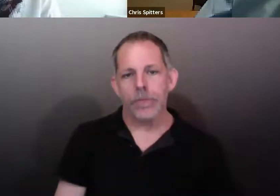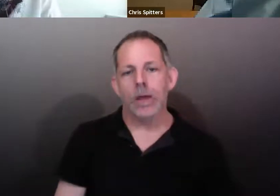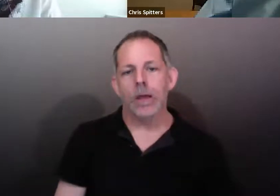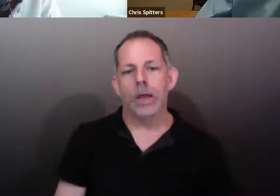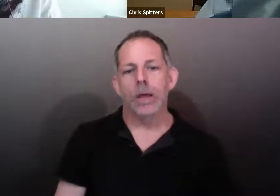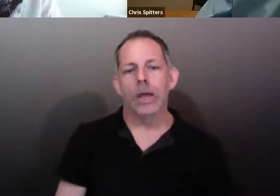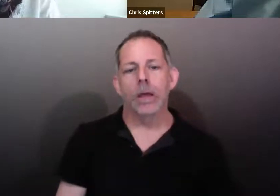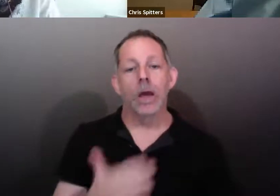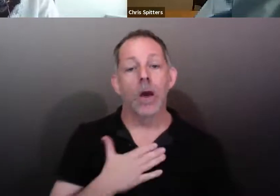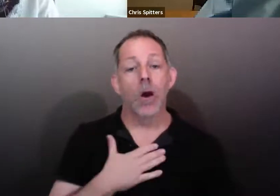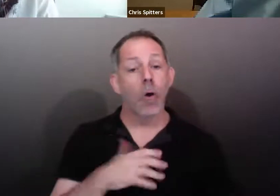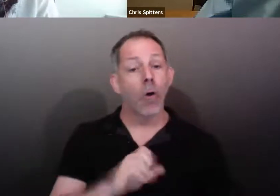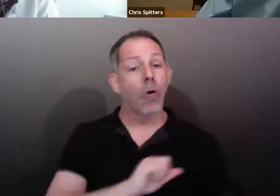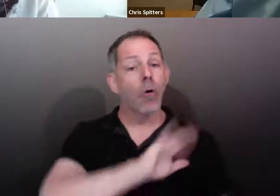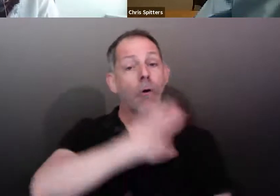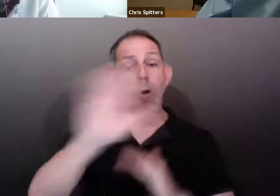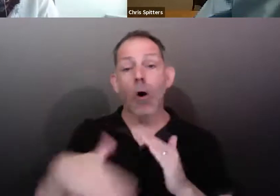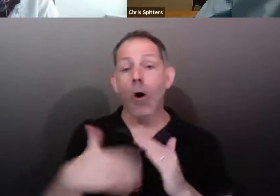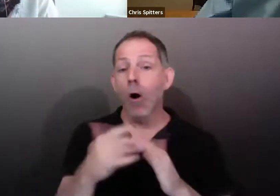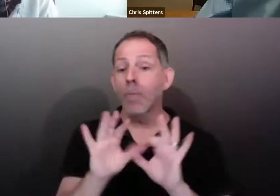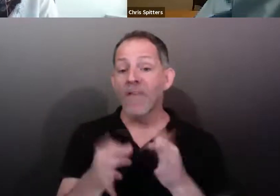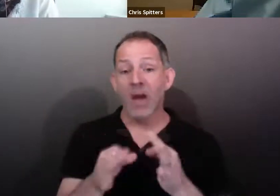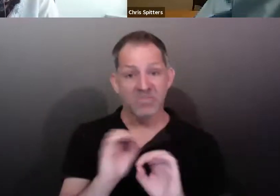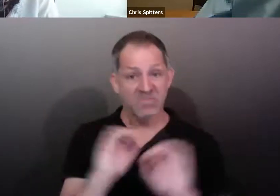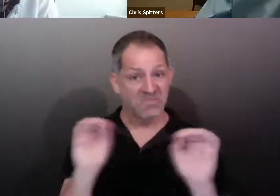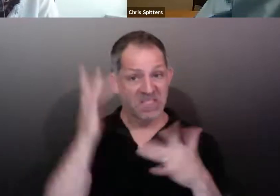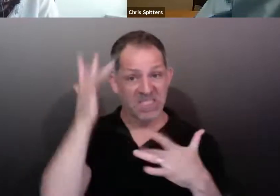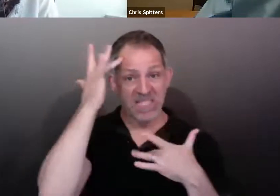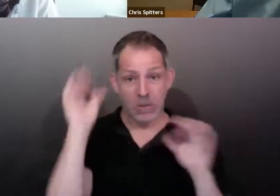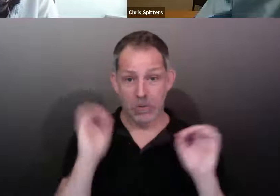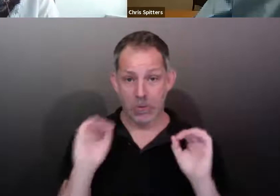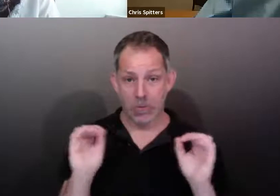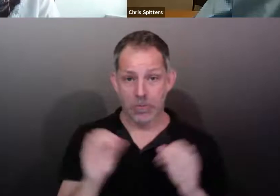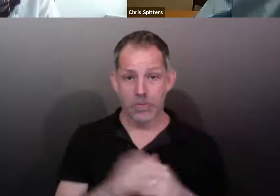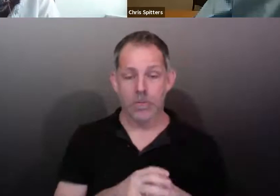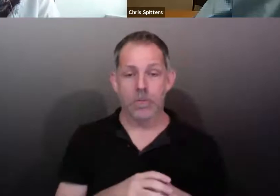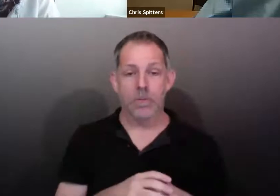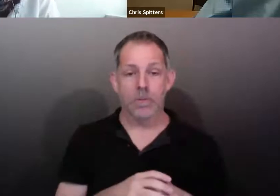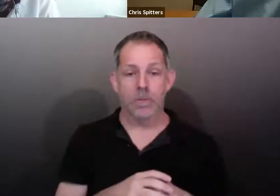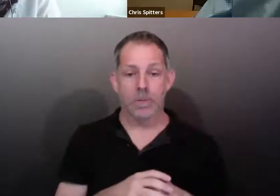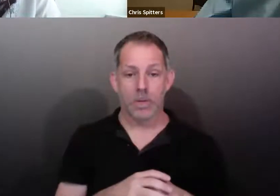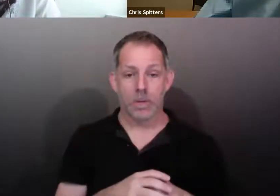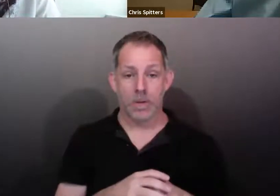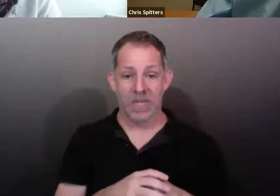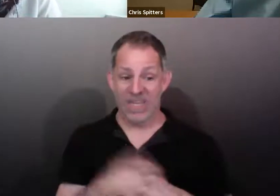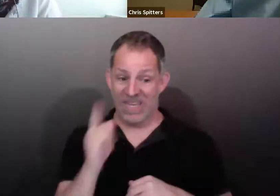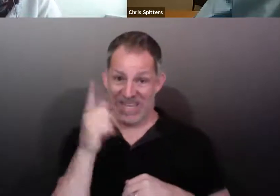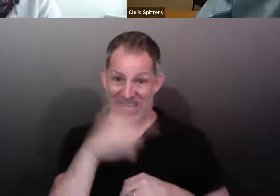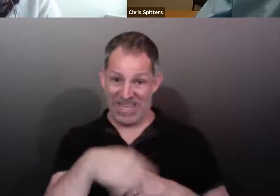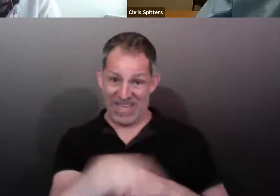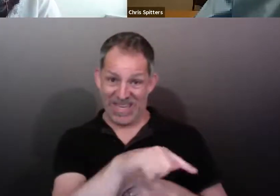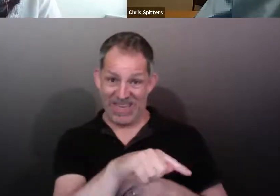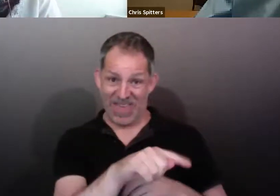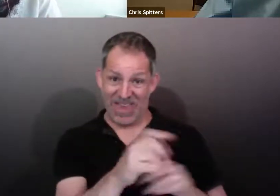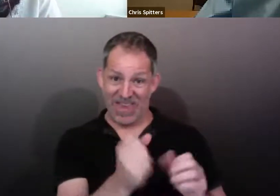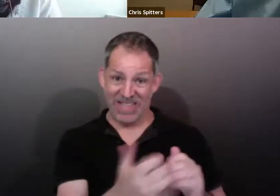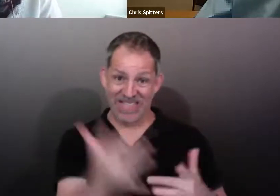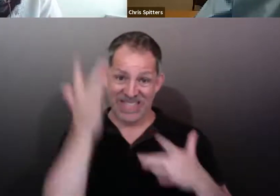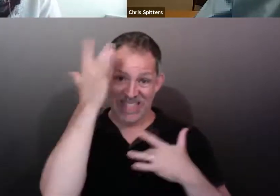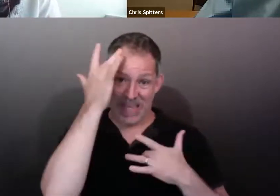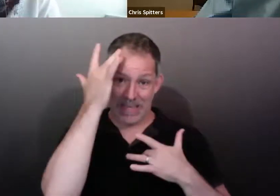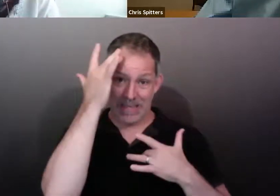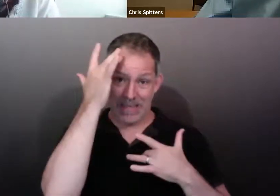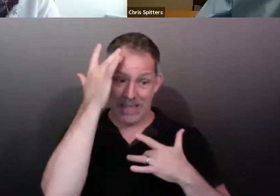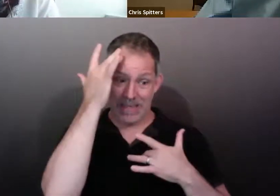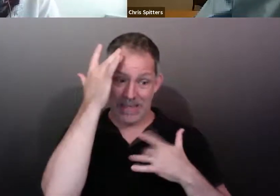they contracted the virus for me, they were asymptomatic. They never were tested, but they stayed healthy, which was